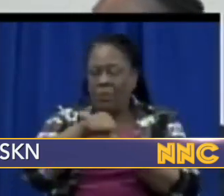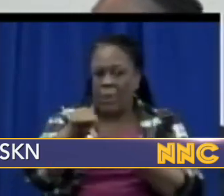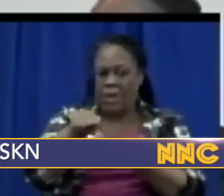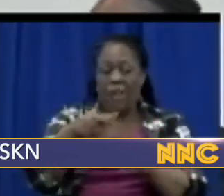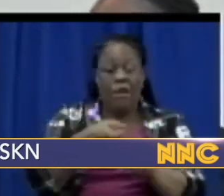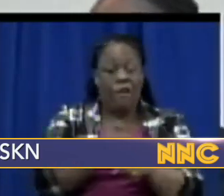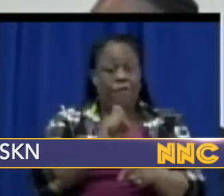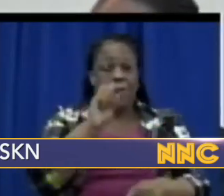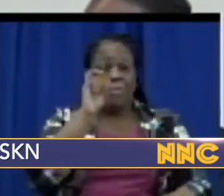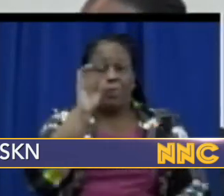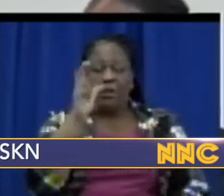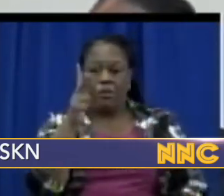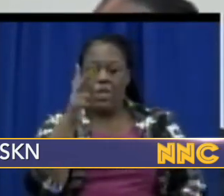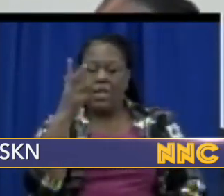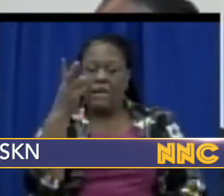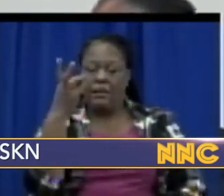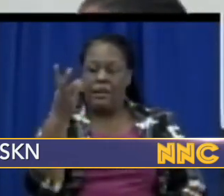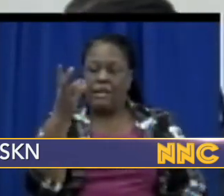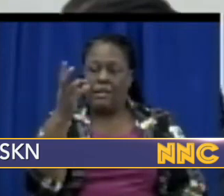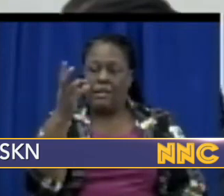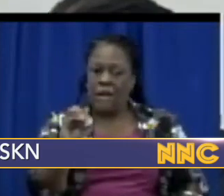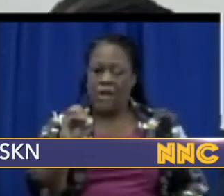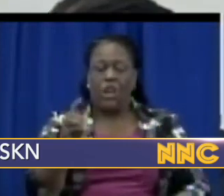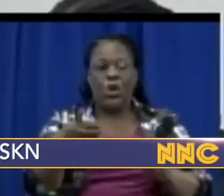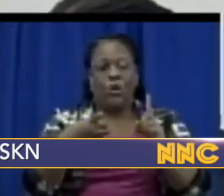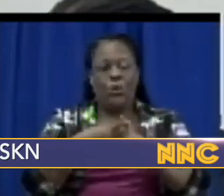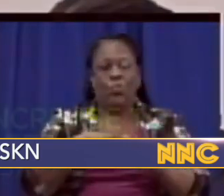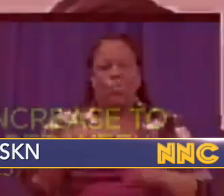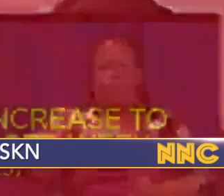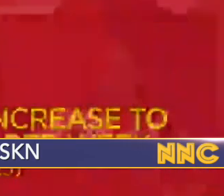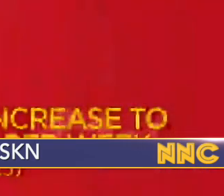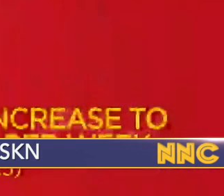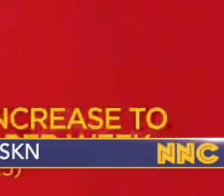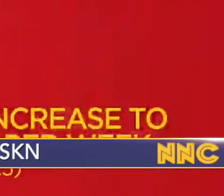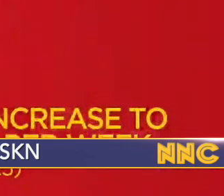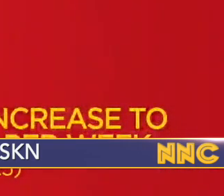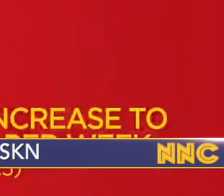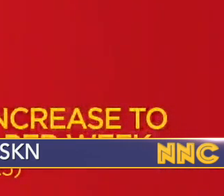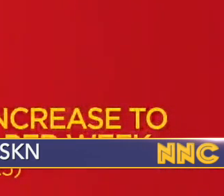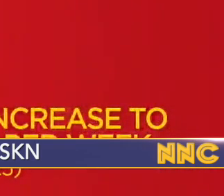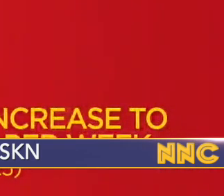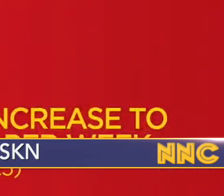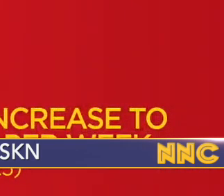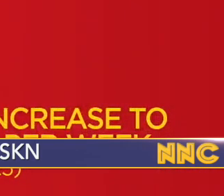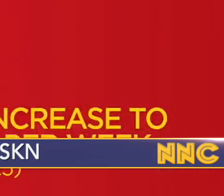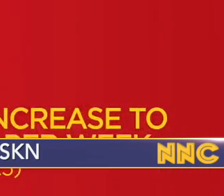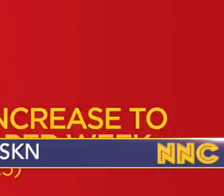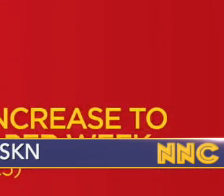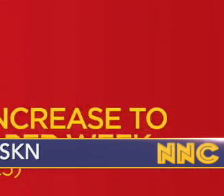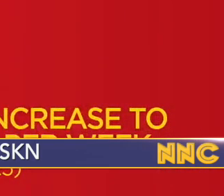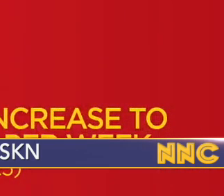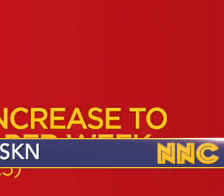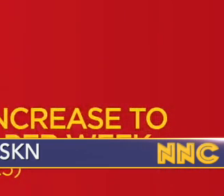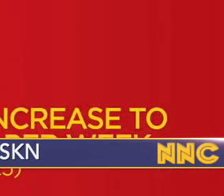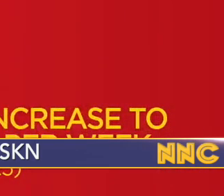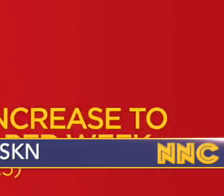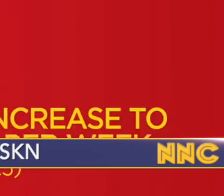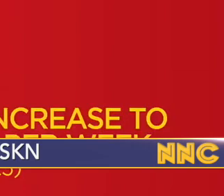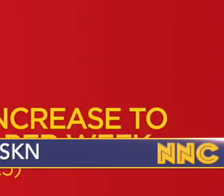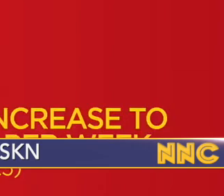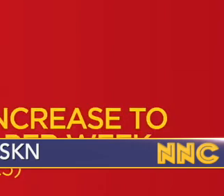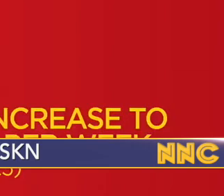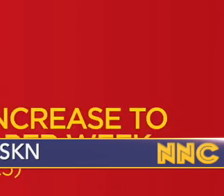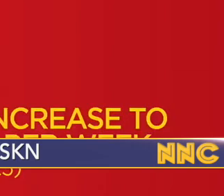to $430 per week, Madam Speaker. And then,